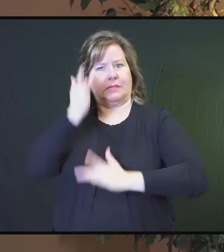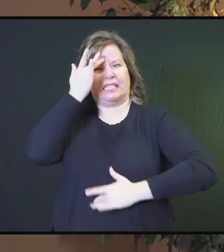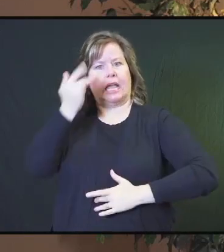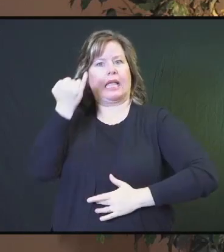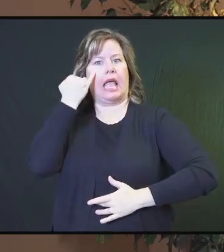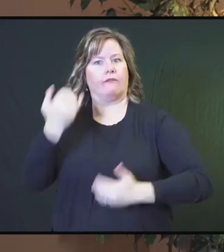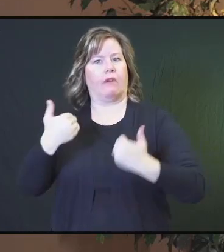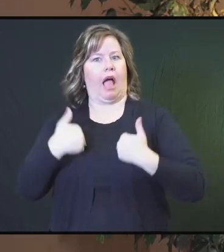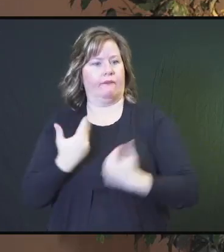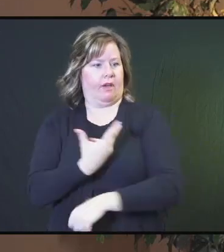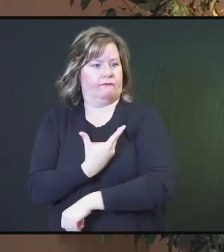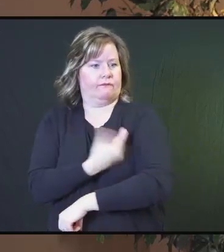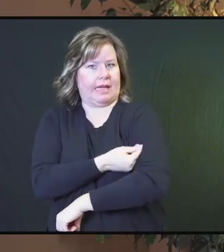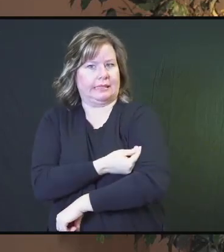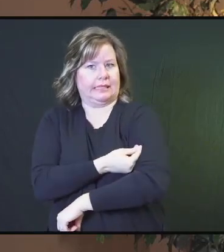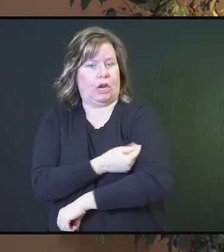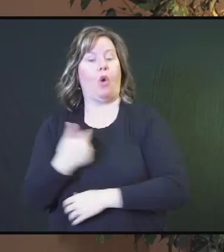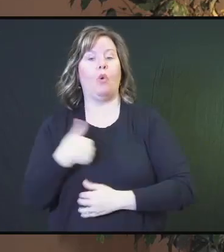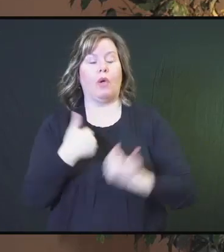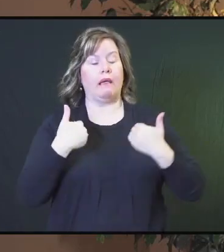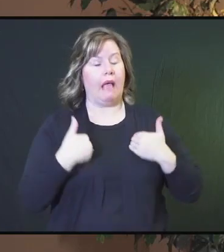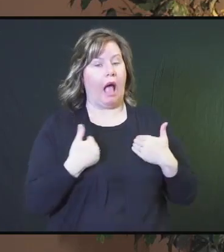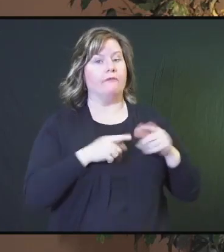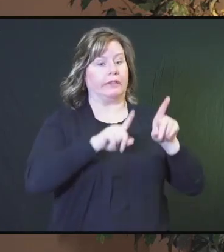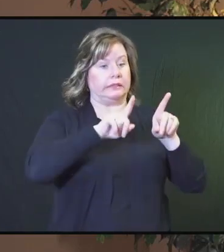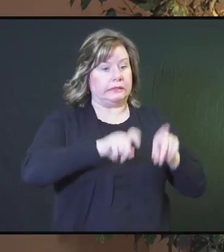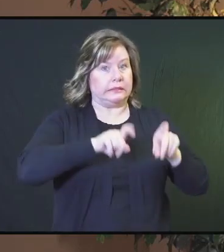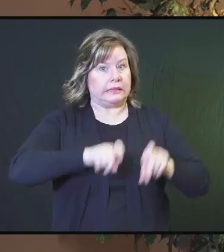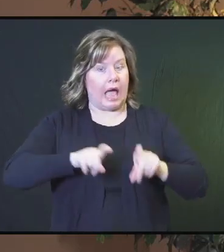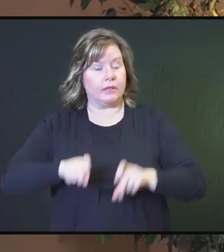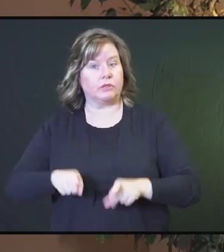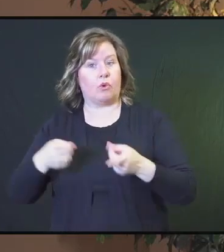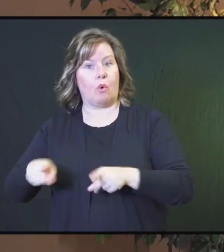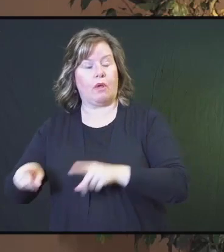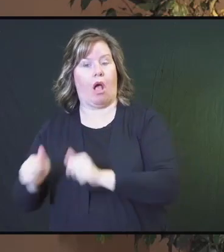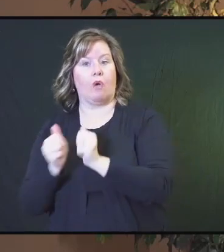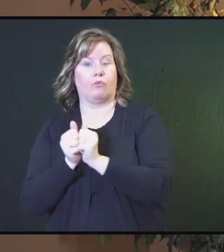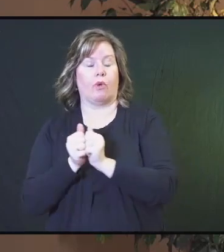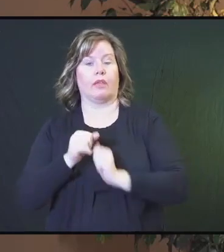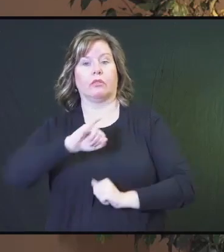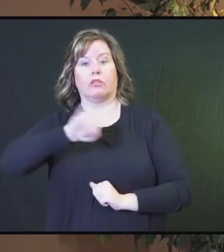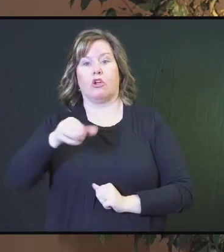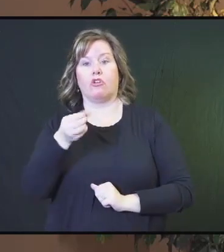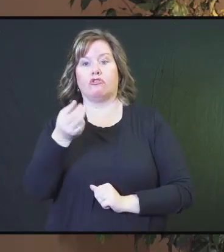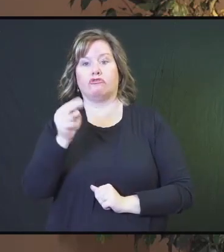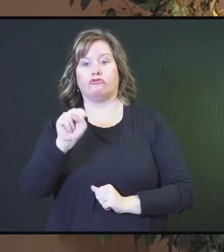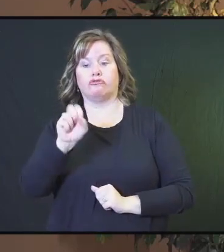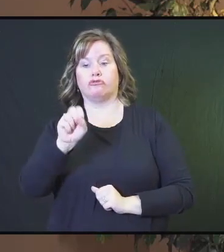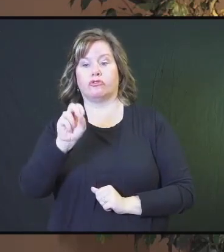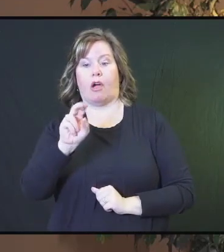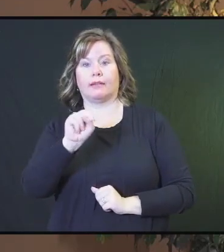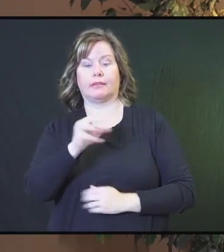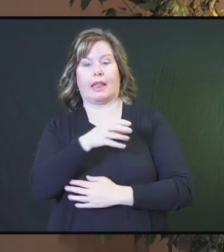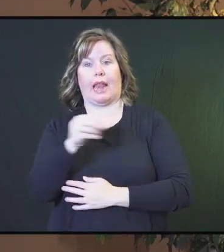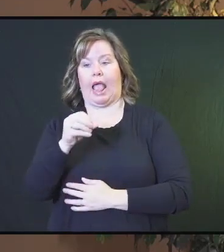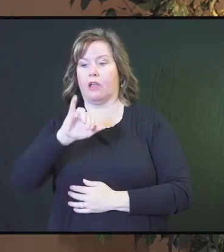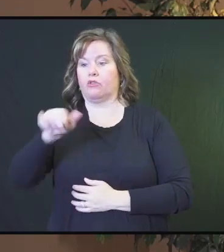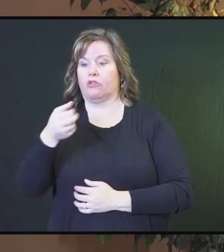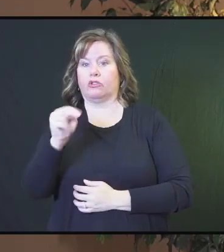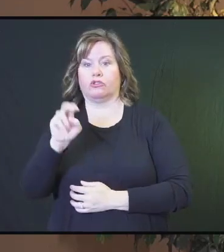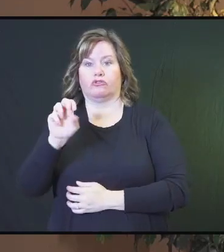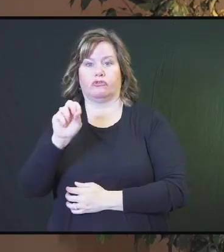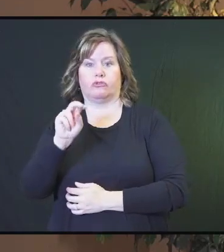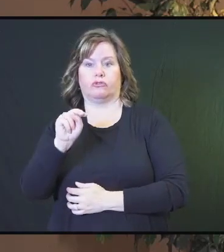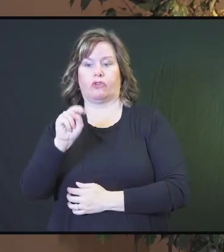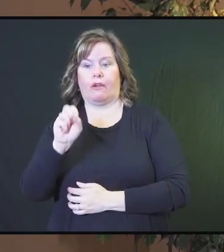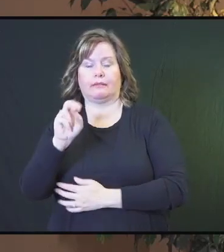with very promising vaccines. Johnson & Johnson has a product. The University of Pittsburgh has a product. There are a number of